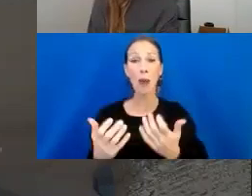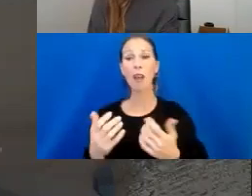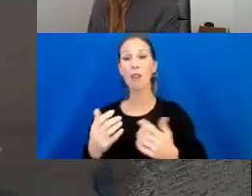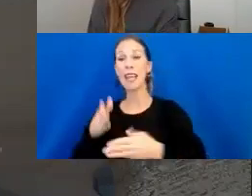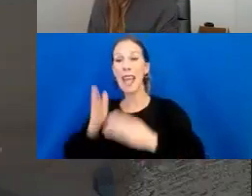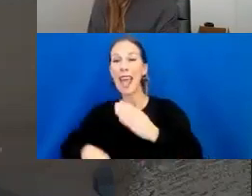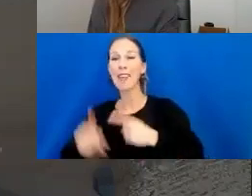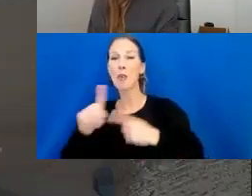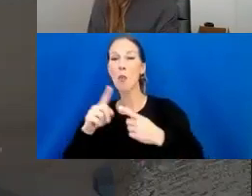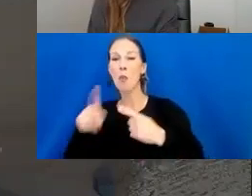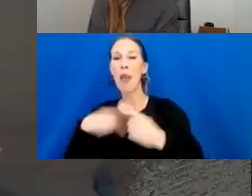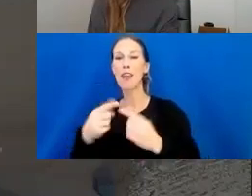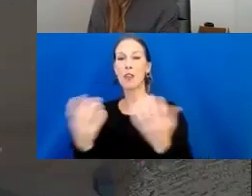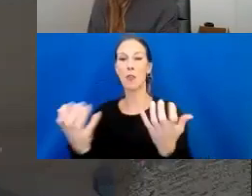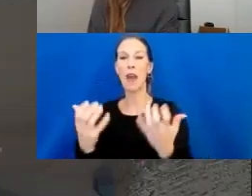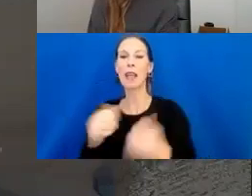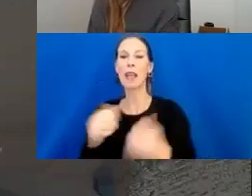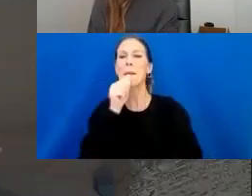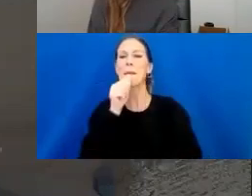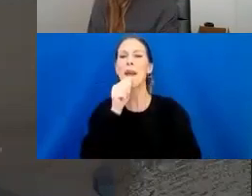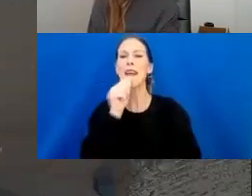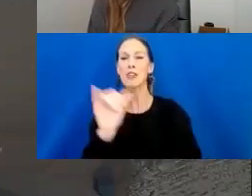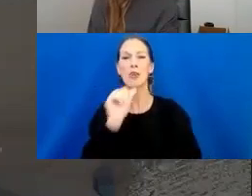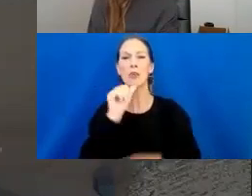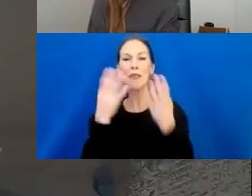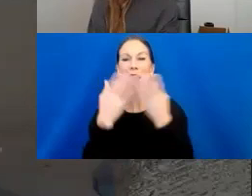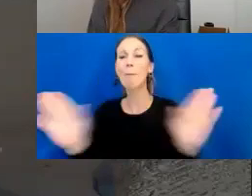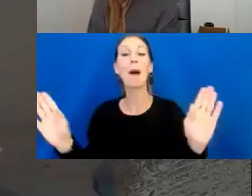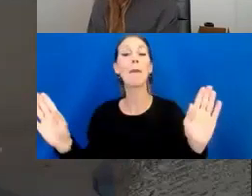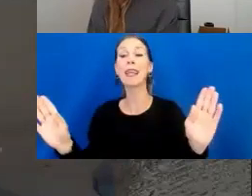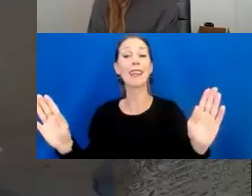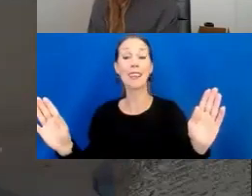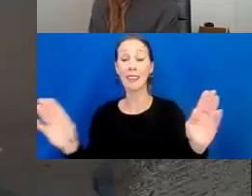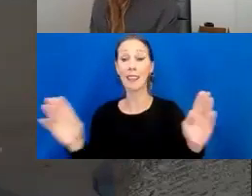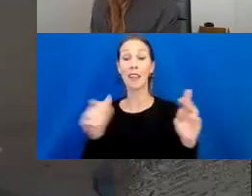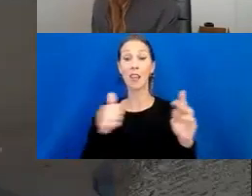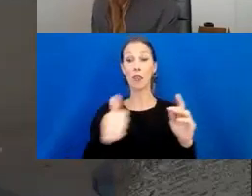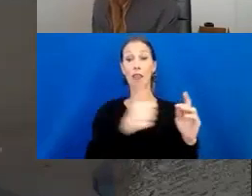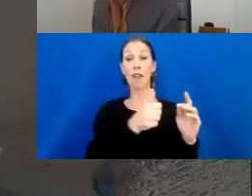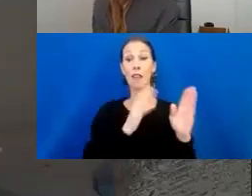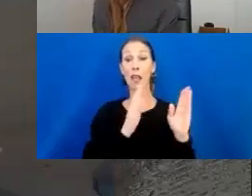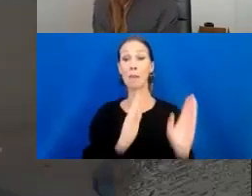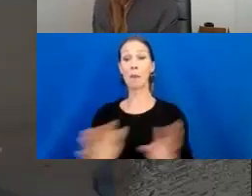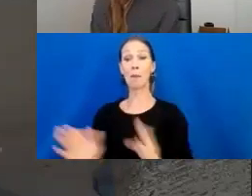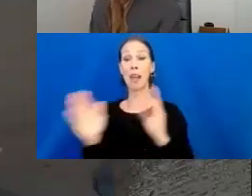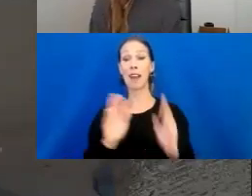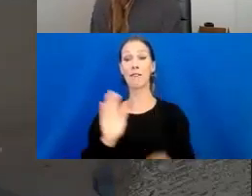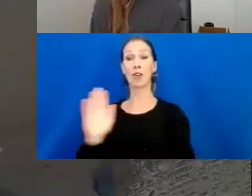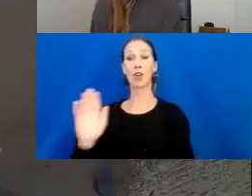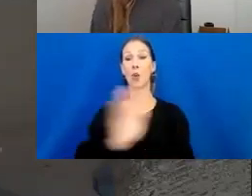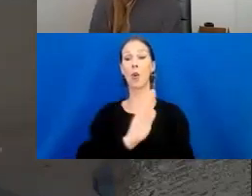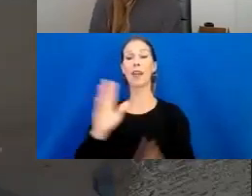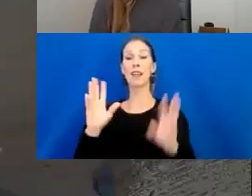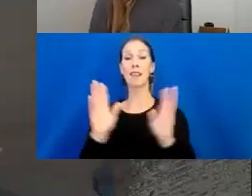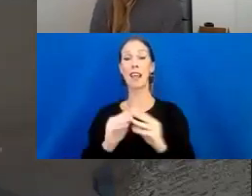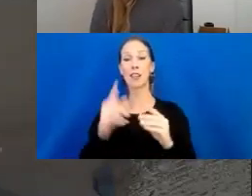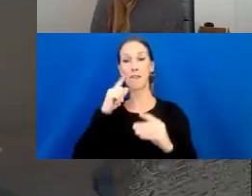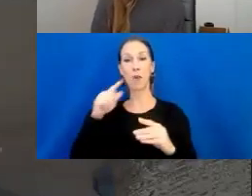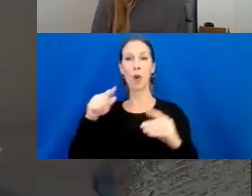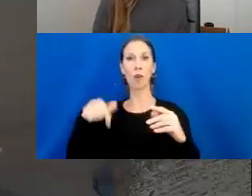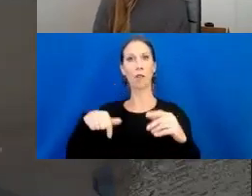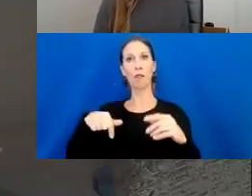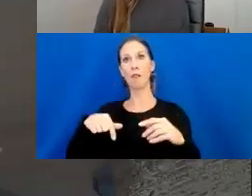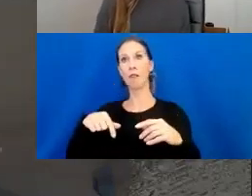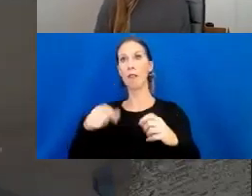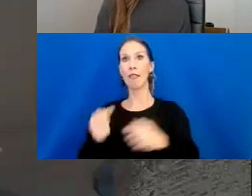in any form of public space. And you can prepare for your session within the platform on the 8th or 9th or